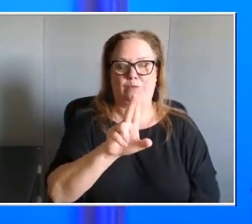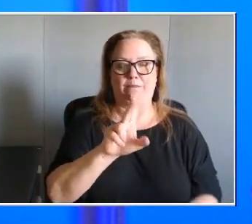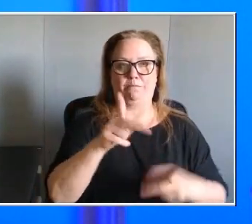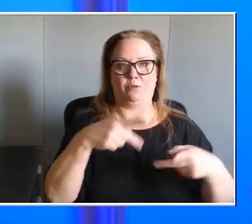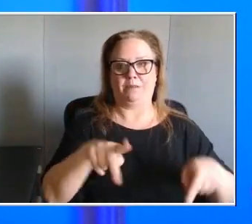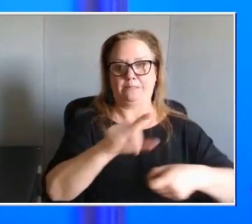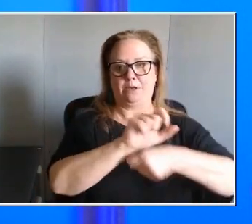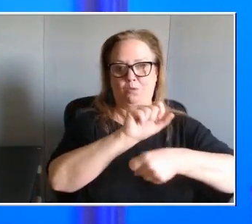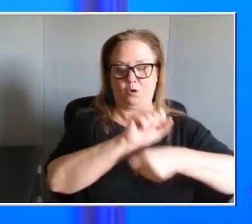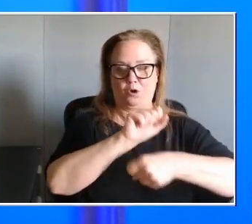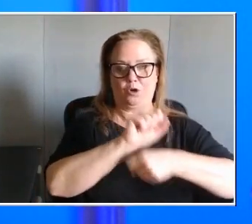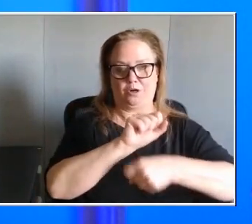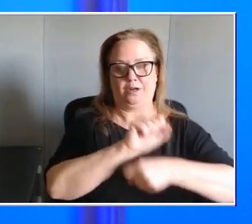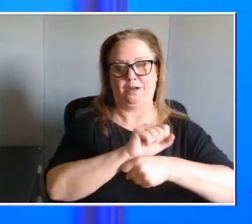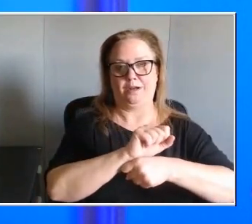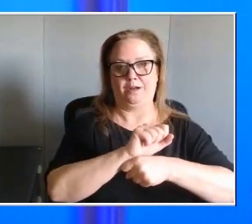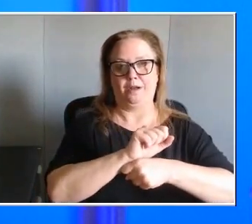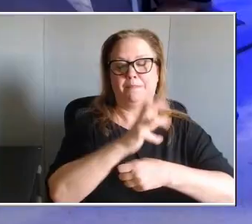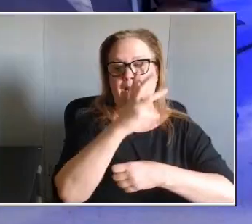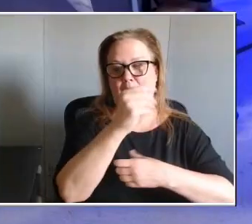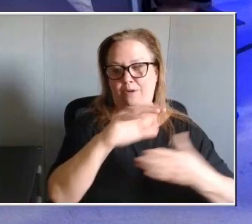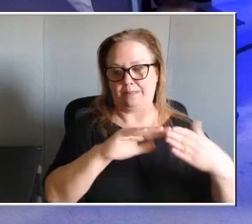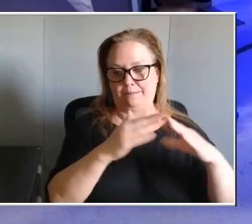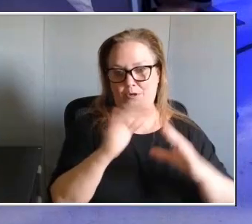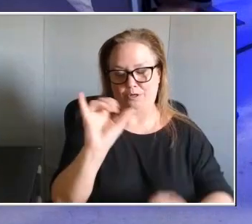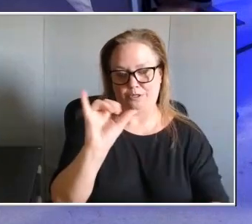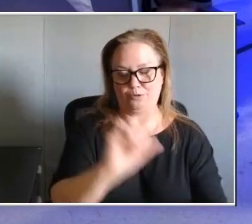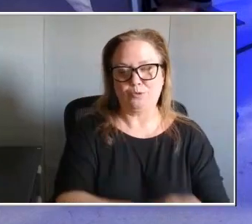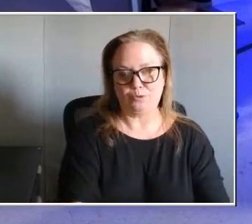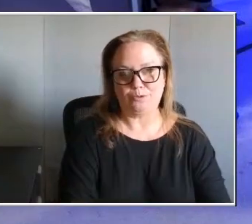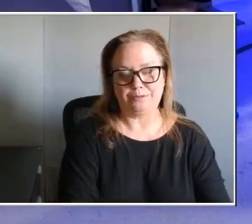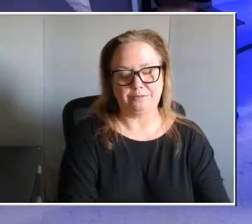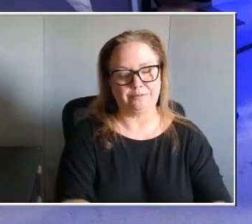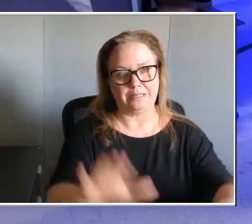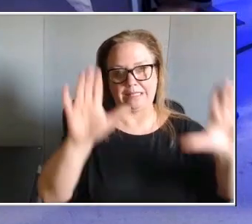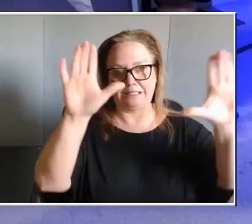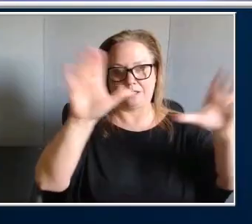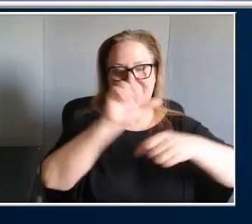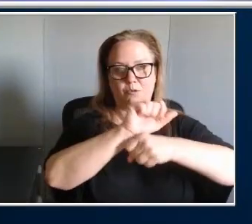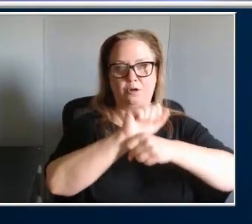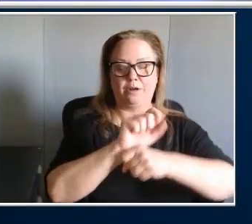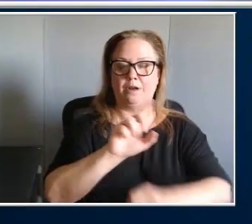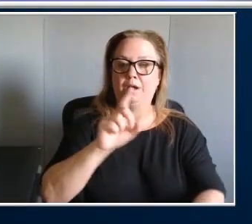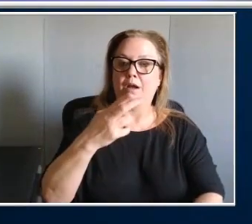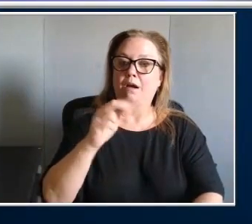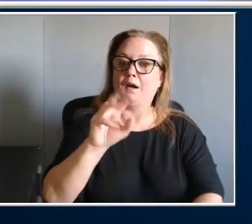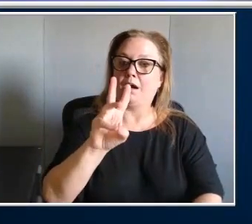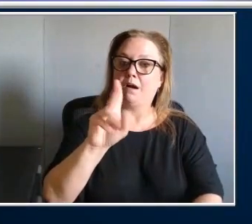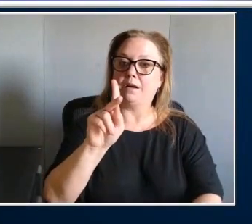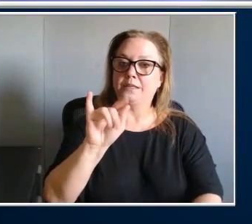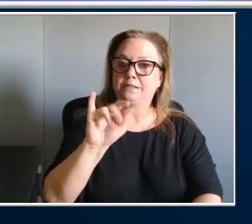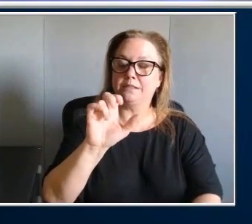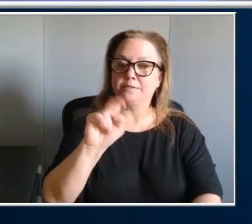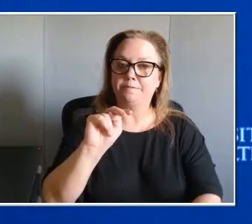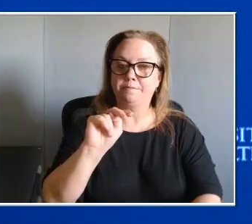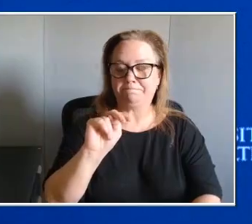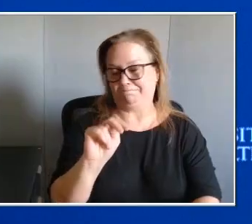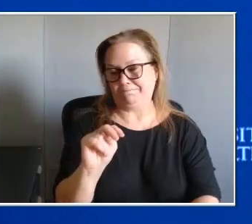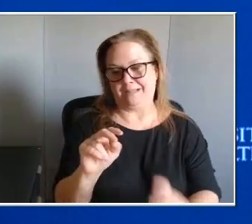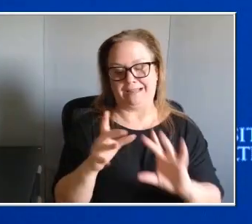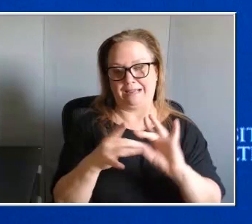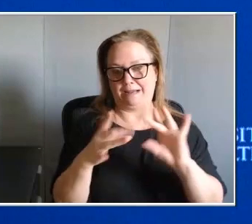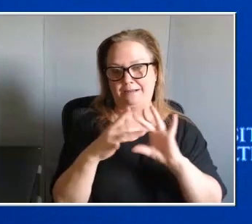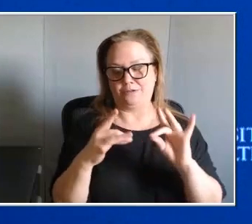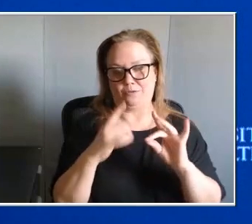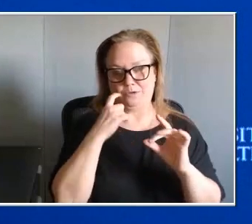just within these four walls, but out in the community. Yeah, and that's awesome work. Doc Hawk. Yeah, not much more to say other than I think we